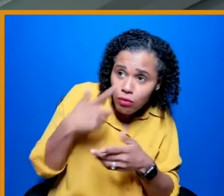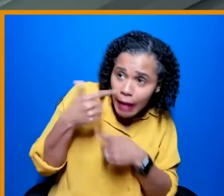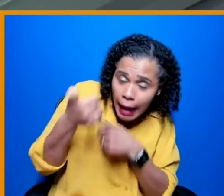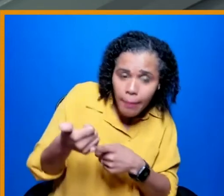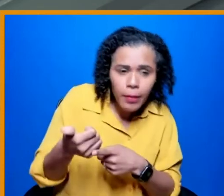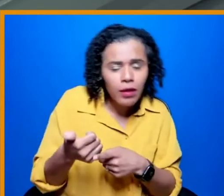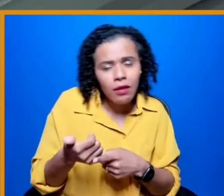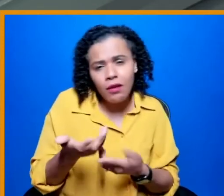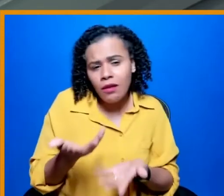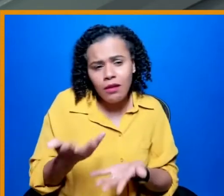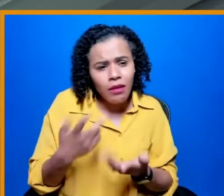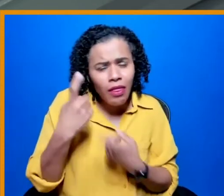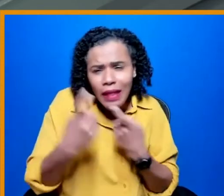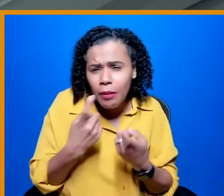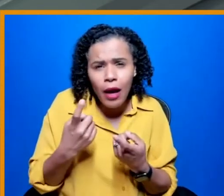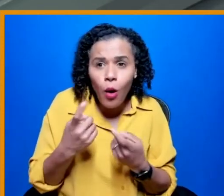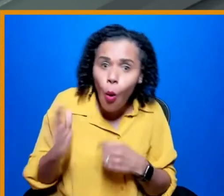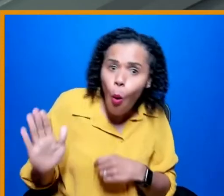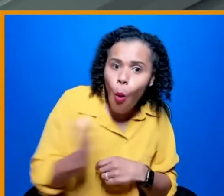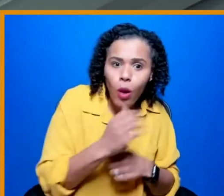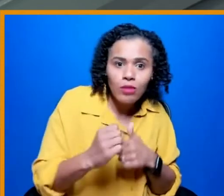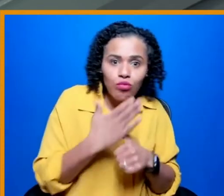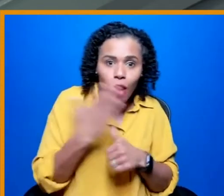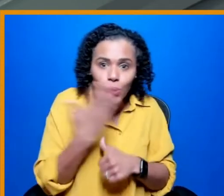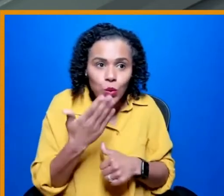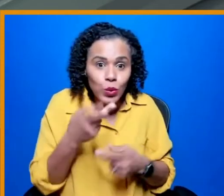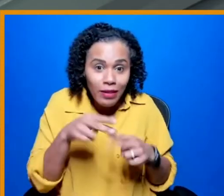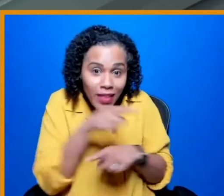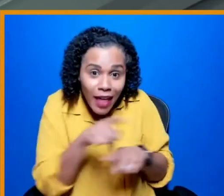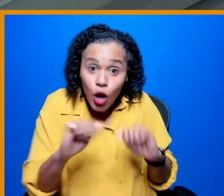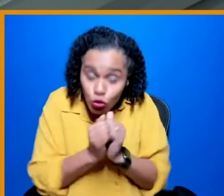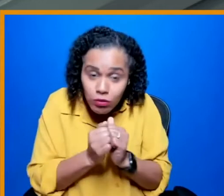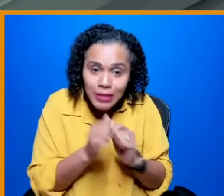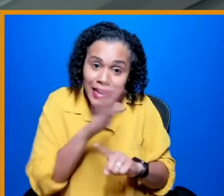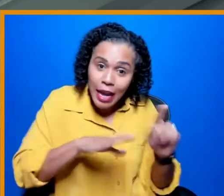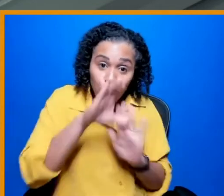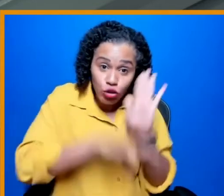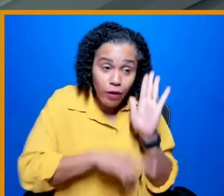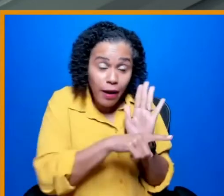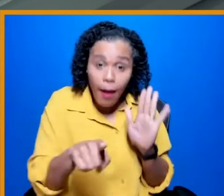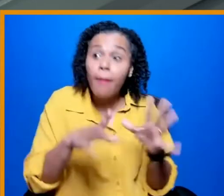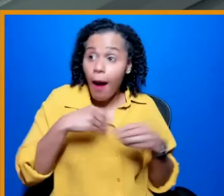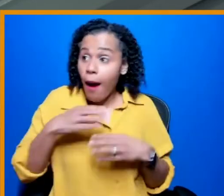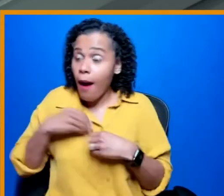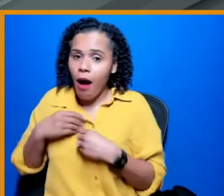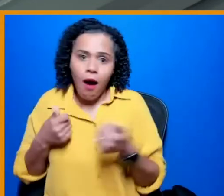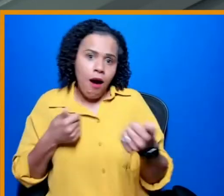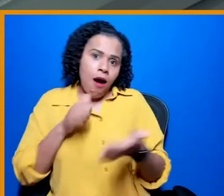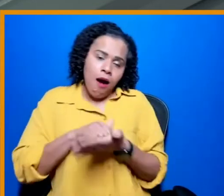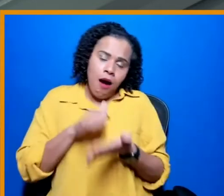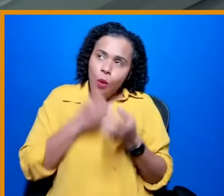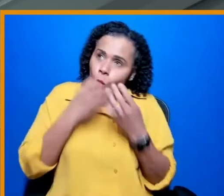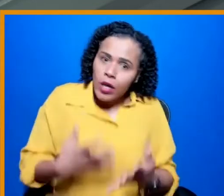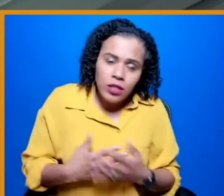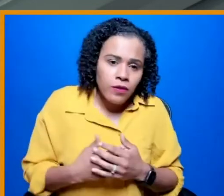Wouldn't it be great if all our primary schools did this? Lines 23 to 26 propose a feasibility study,